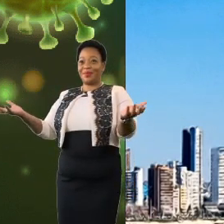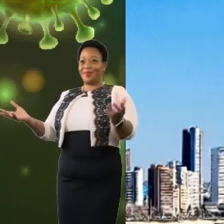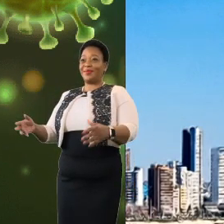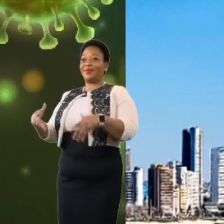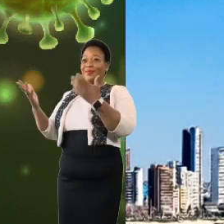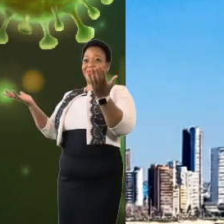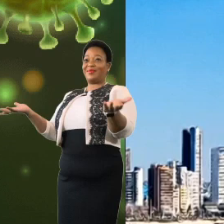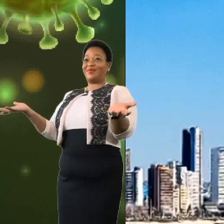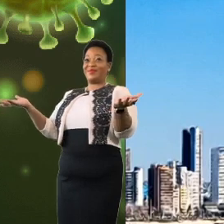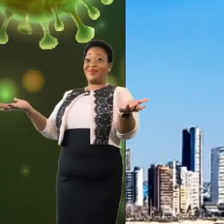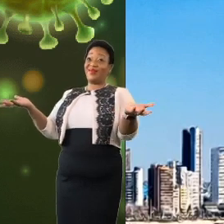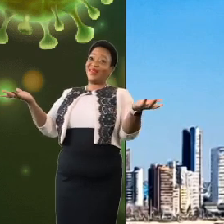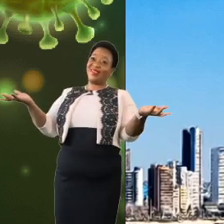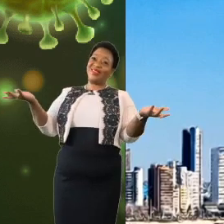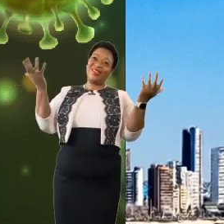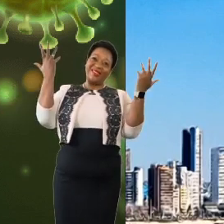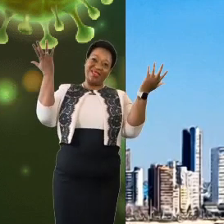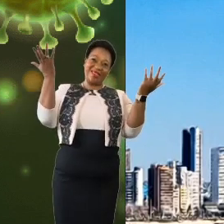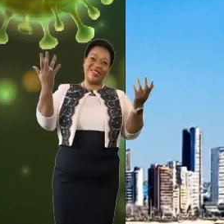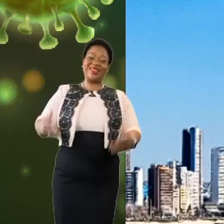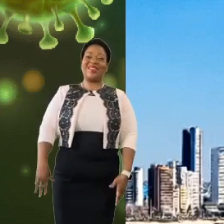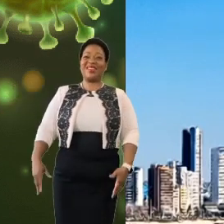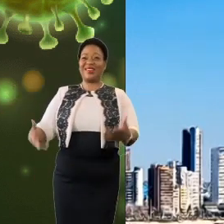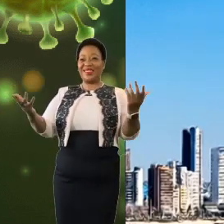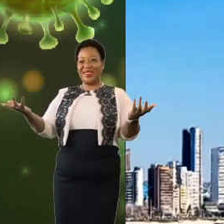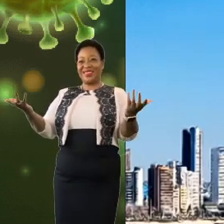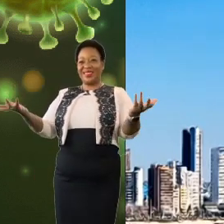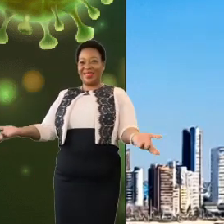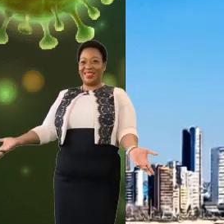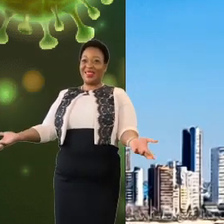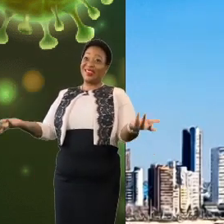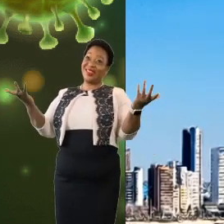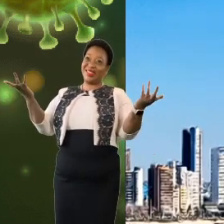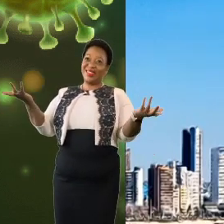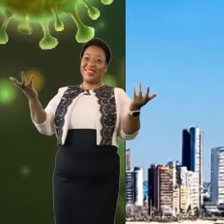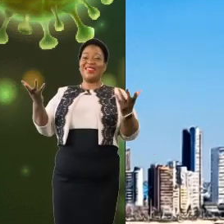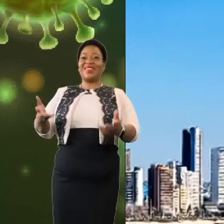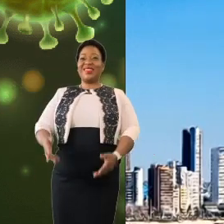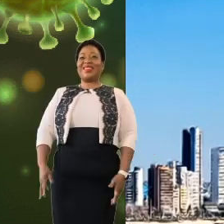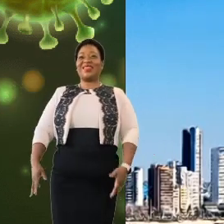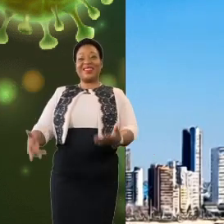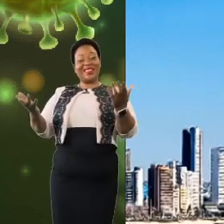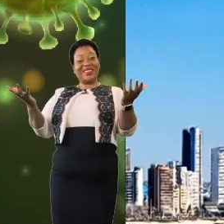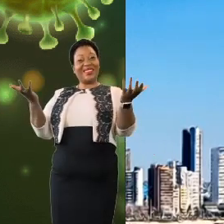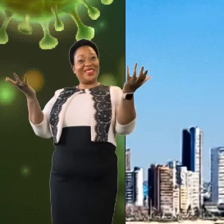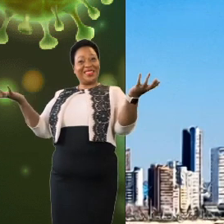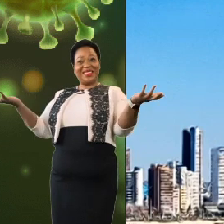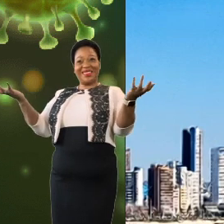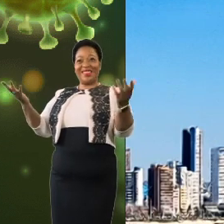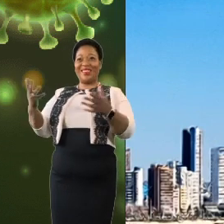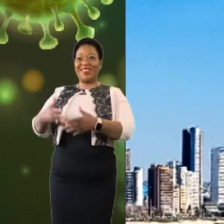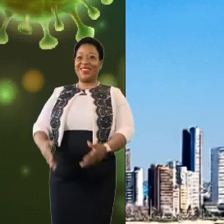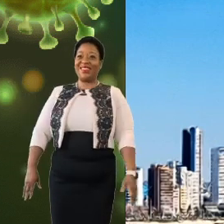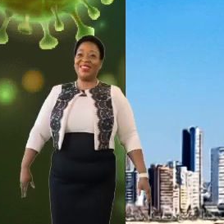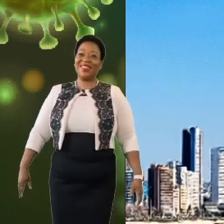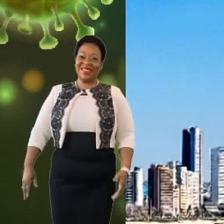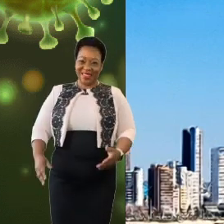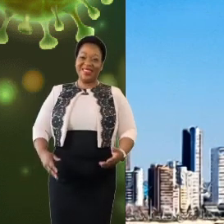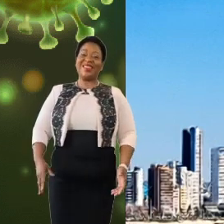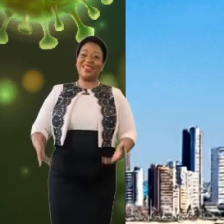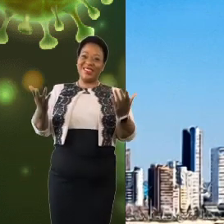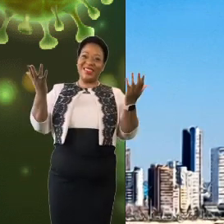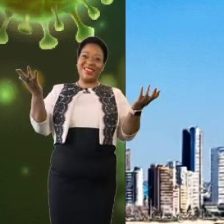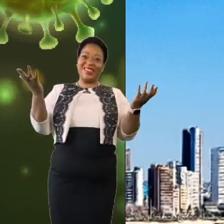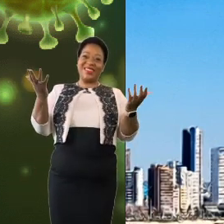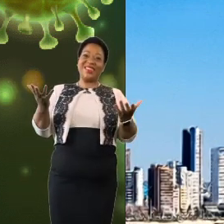decision as well as quick turnaround from which would then assist us to ensure that there's proper